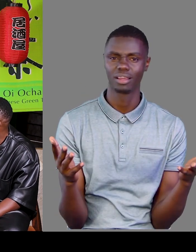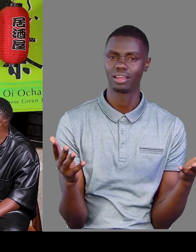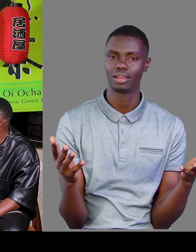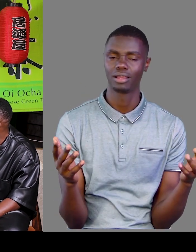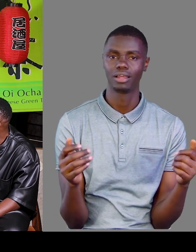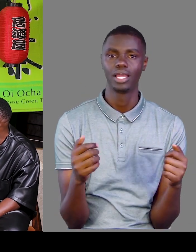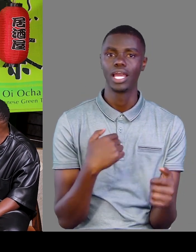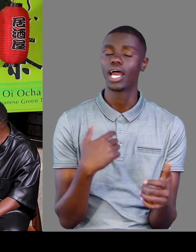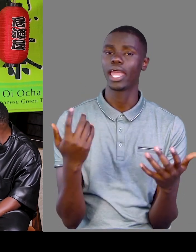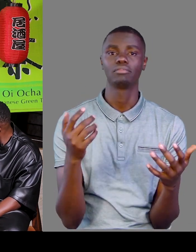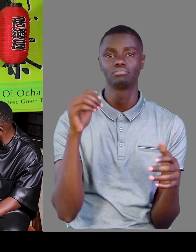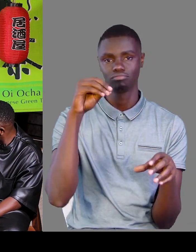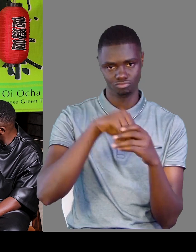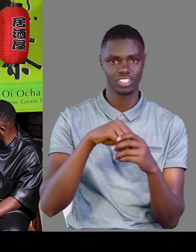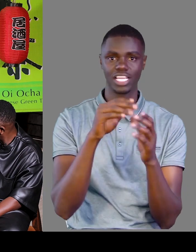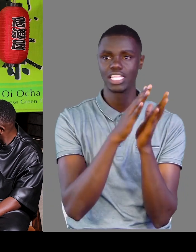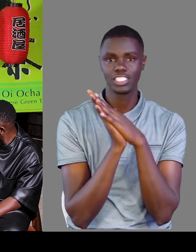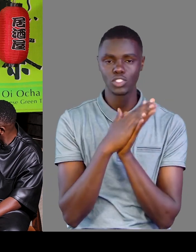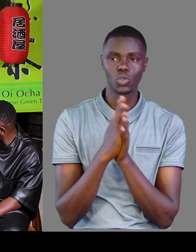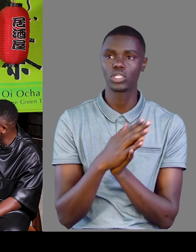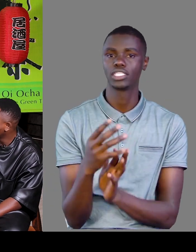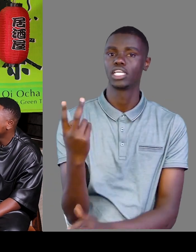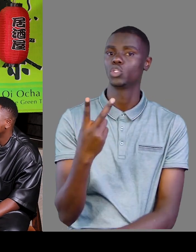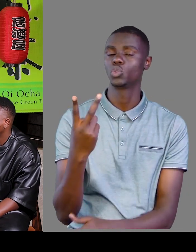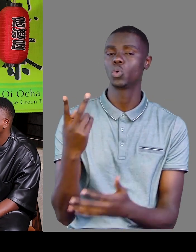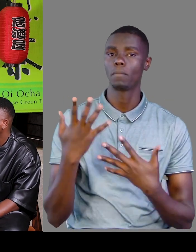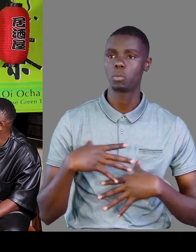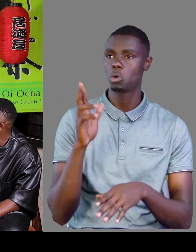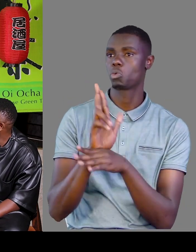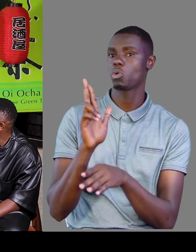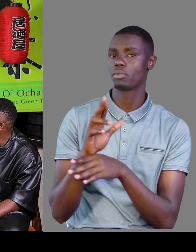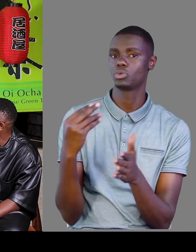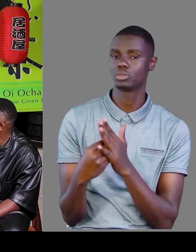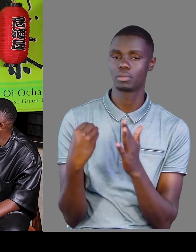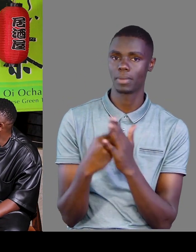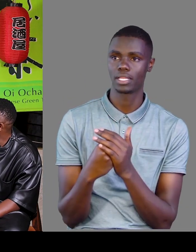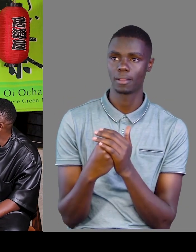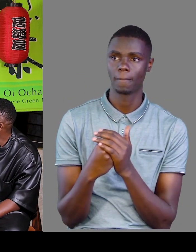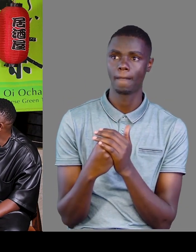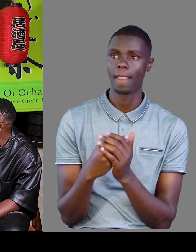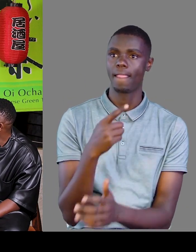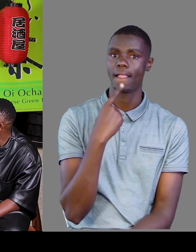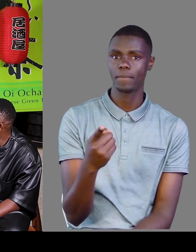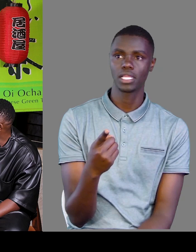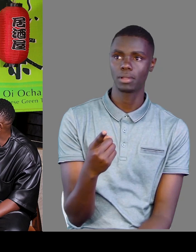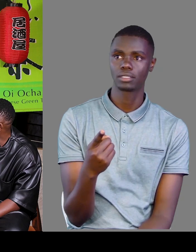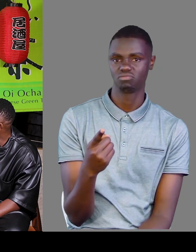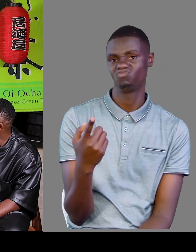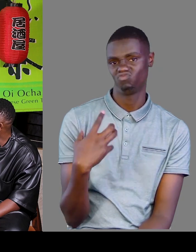acha niwaambie katikati ya hii story yote. Sasa walikuwa wametumia do. Amesema ni rich man,